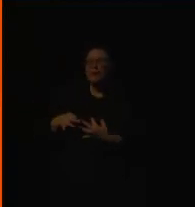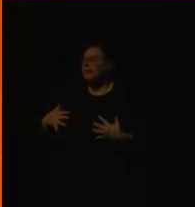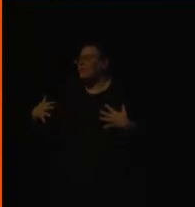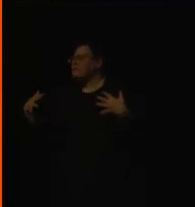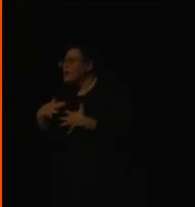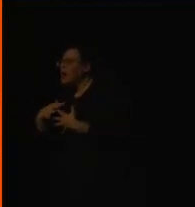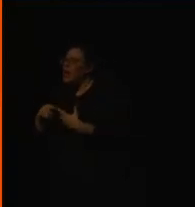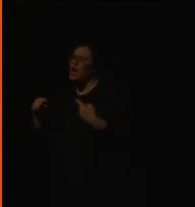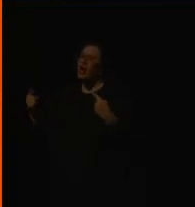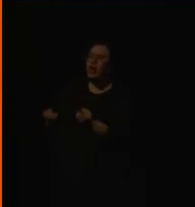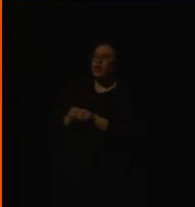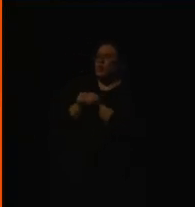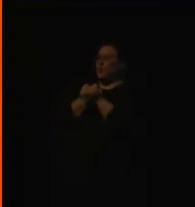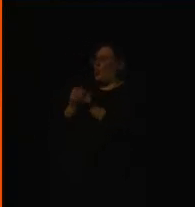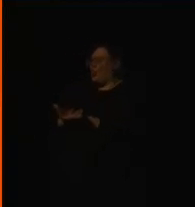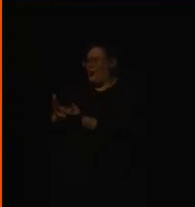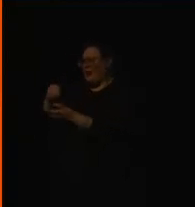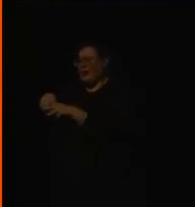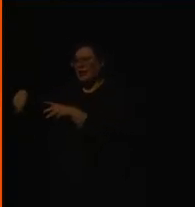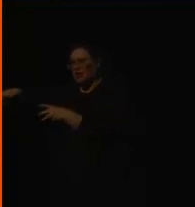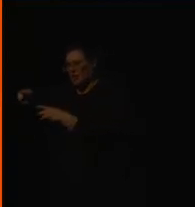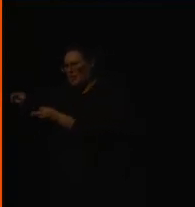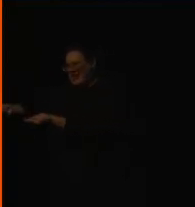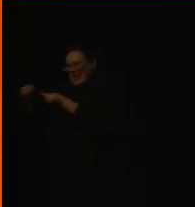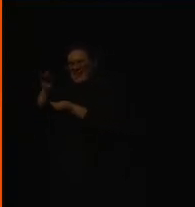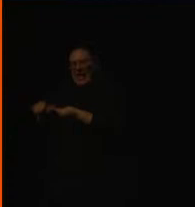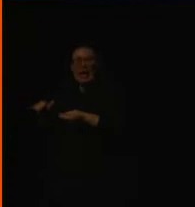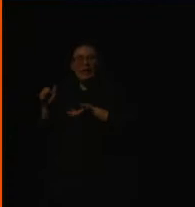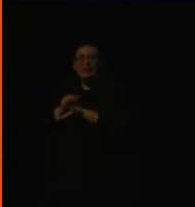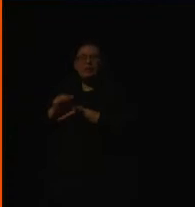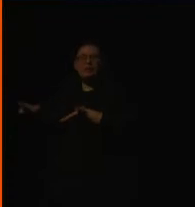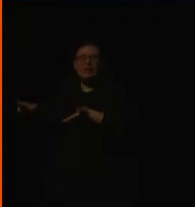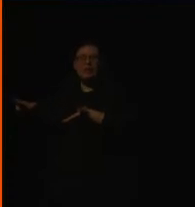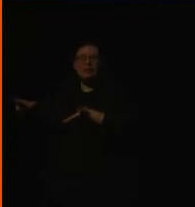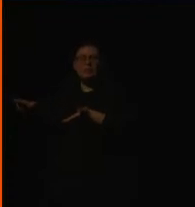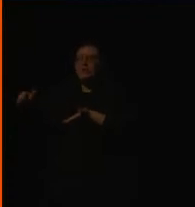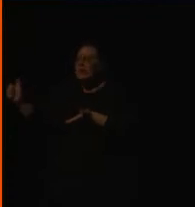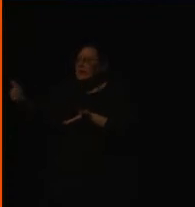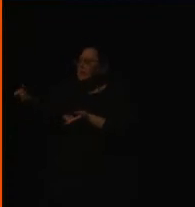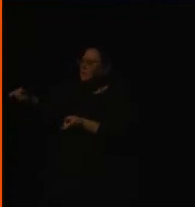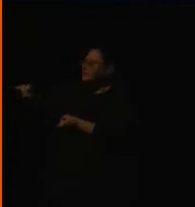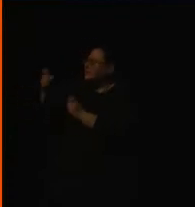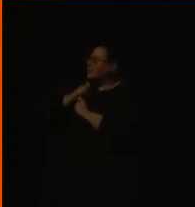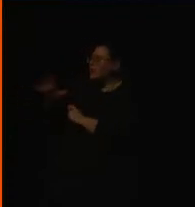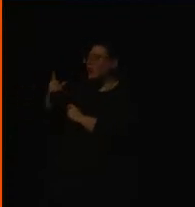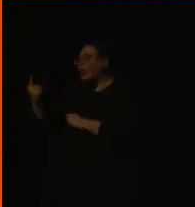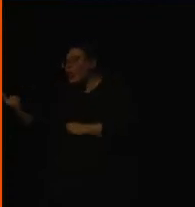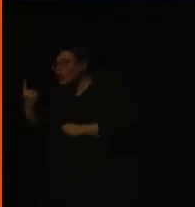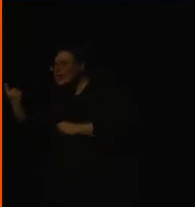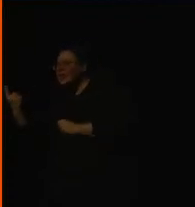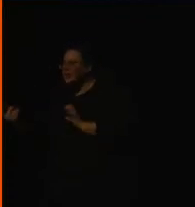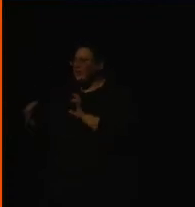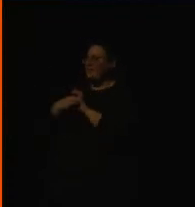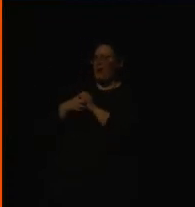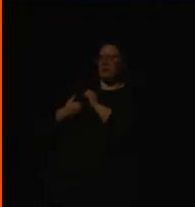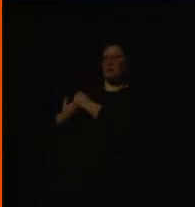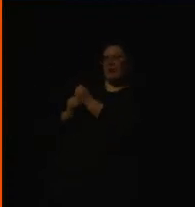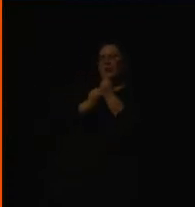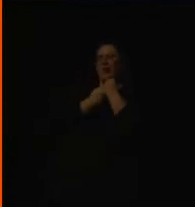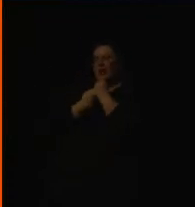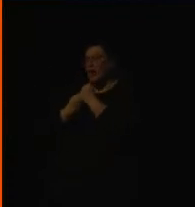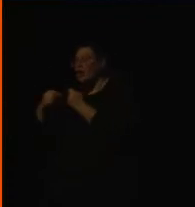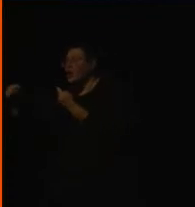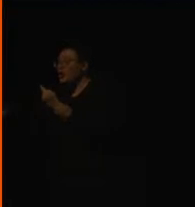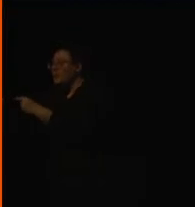and worn out in you. That's all. Give yourself and let your loneliness lead you to solidarity. Let your pain lead you to